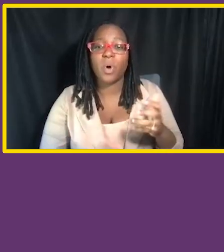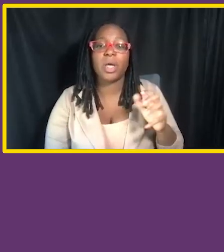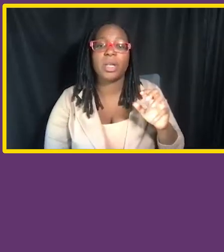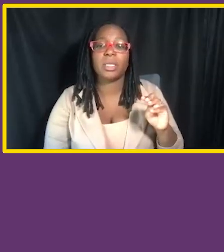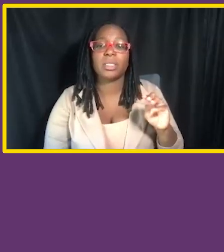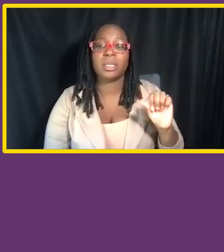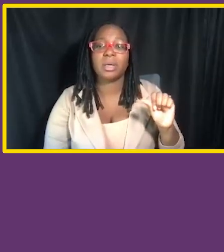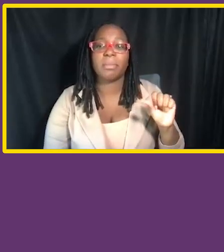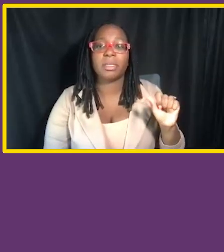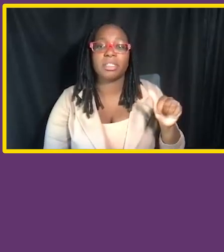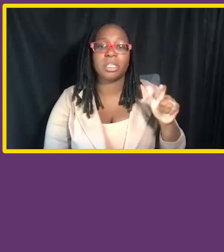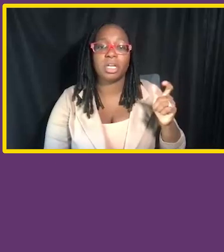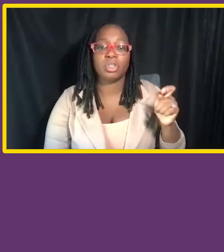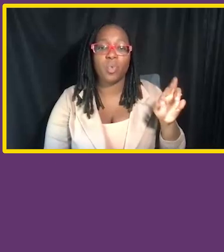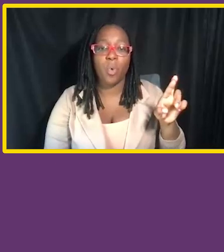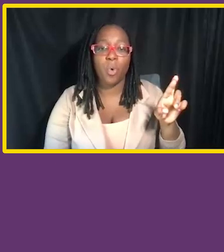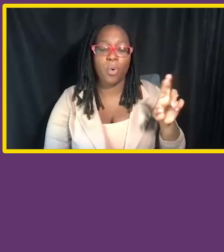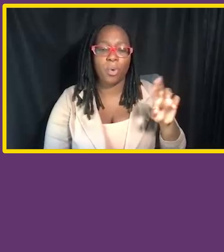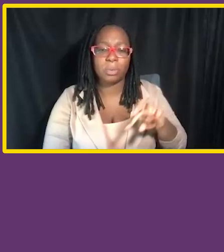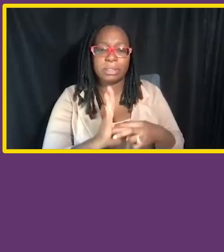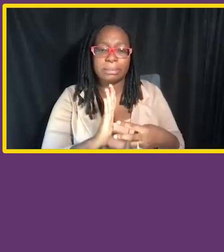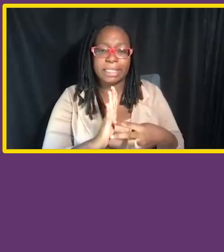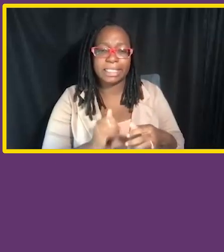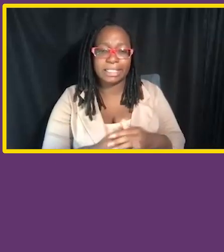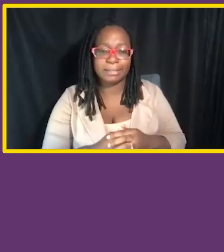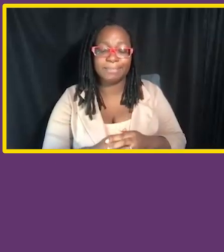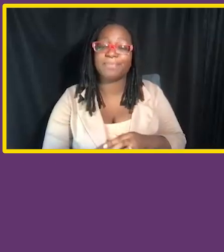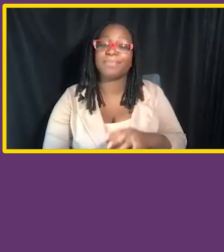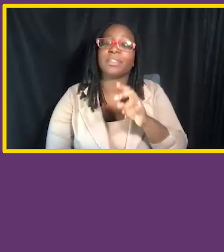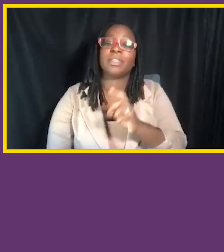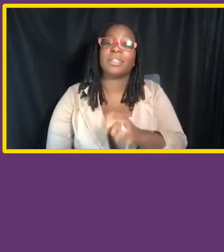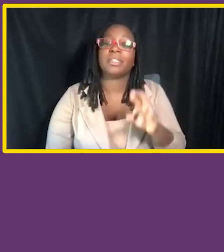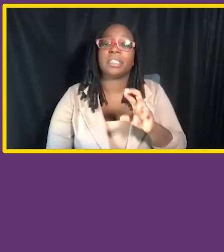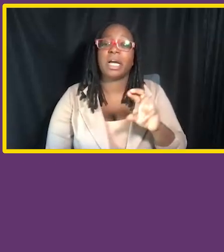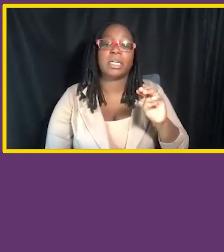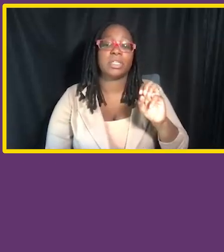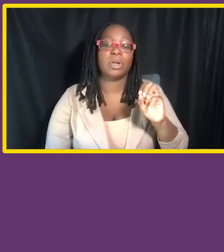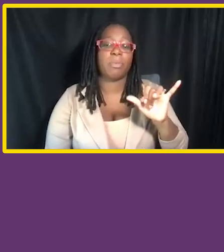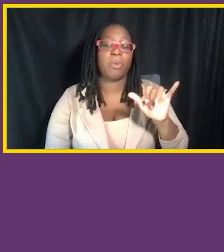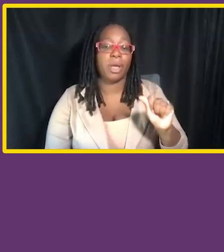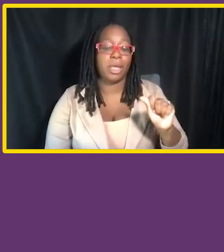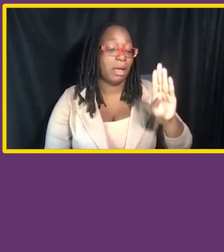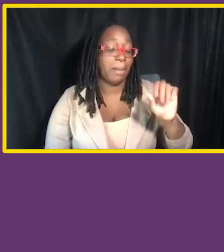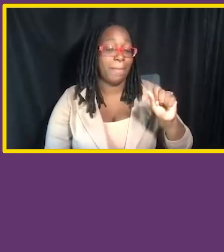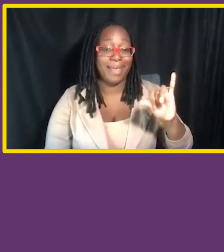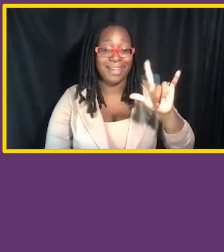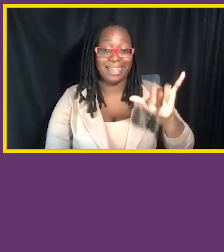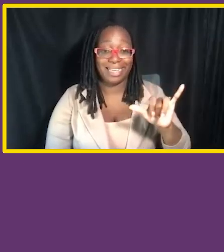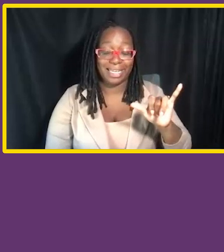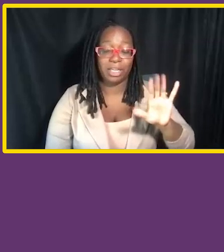Misogynoir is a term that was created by Dr. Moya Bailey in 2008 in her